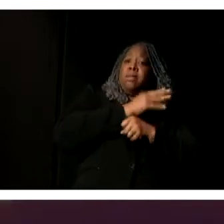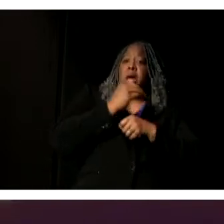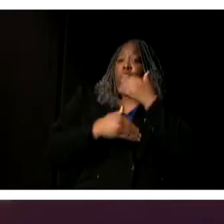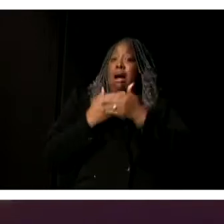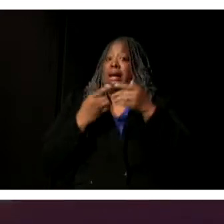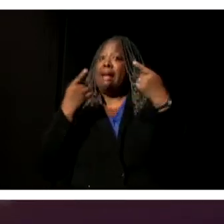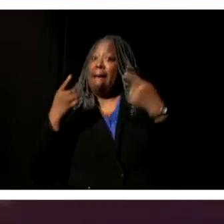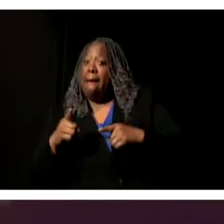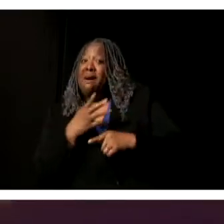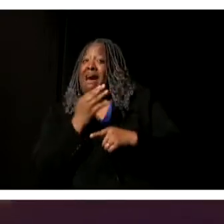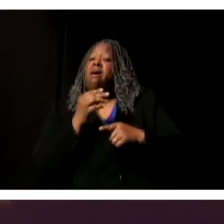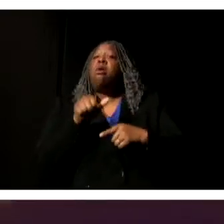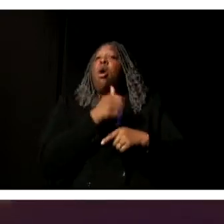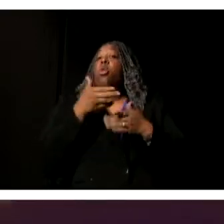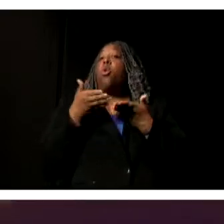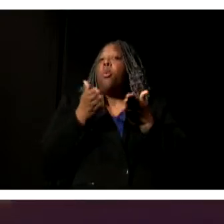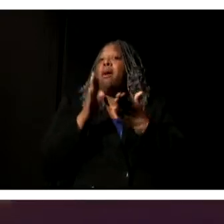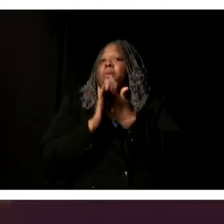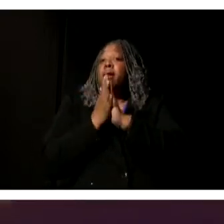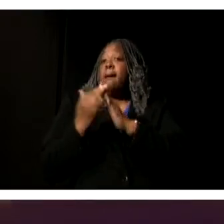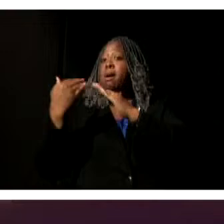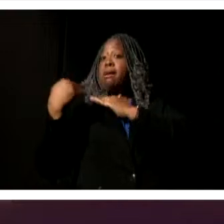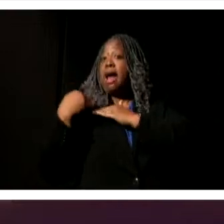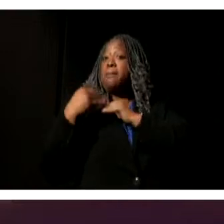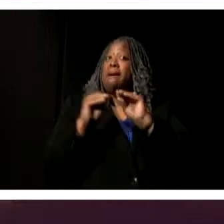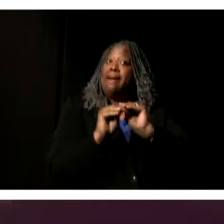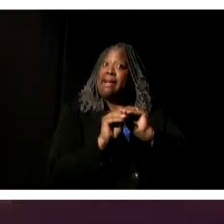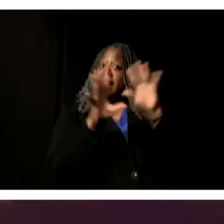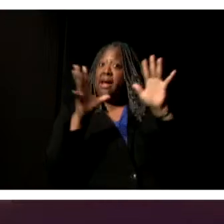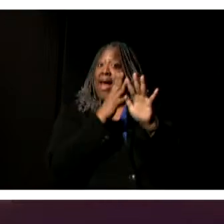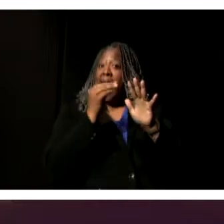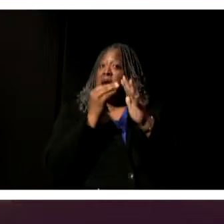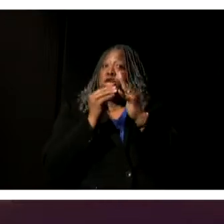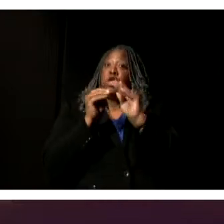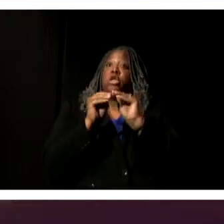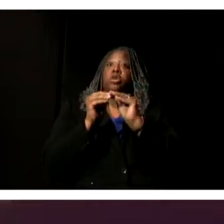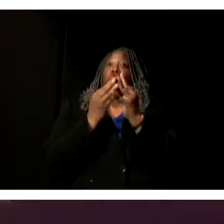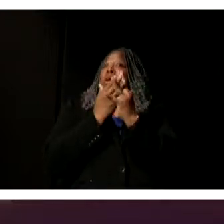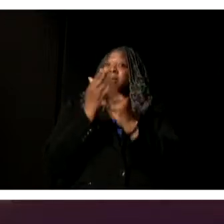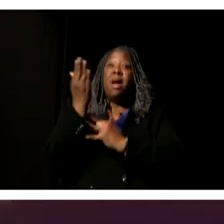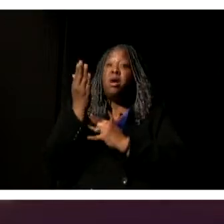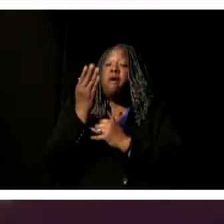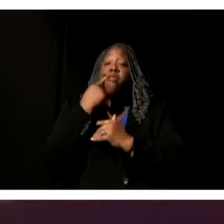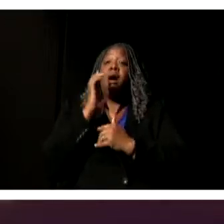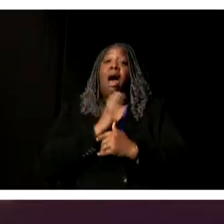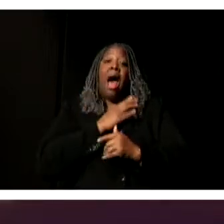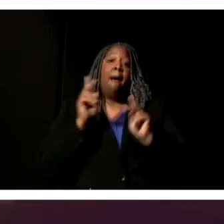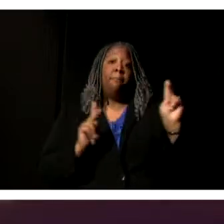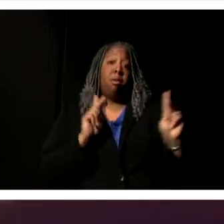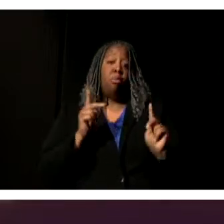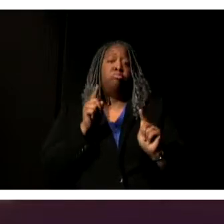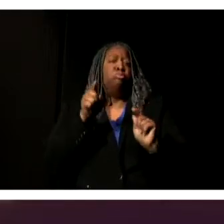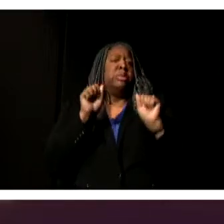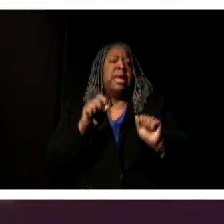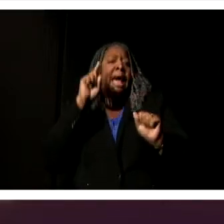Yet another way to be accountable, clear, and transparent to our residents. You can expect our Rock Review